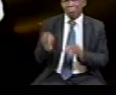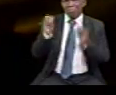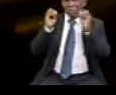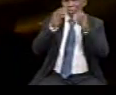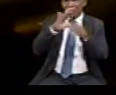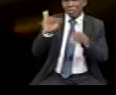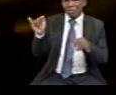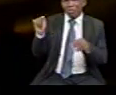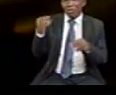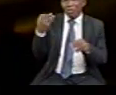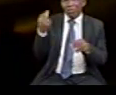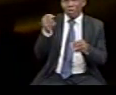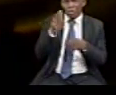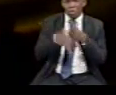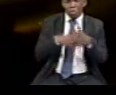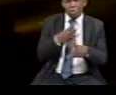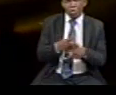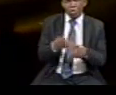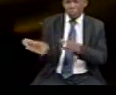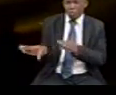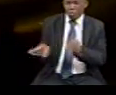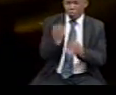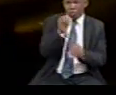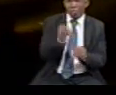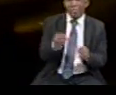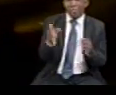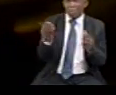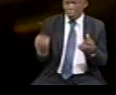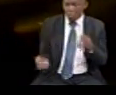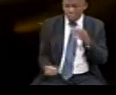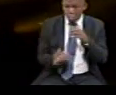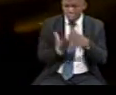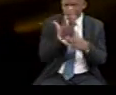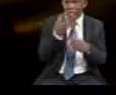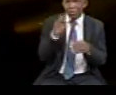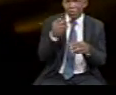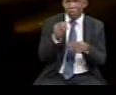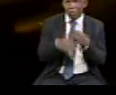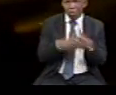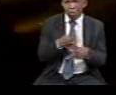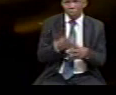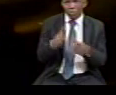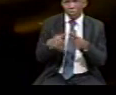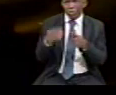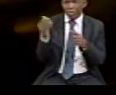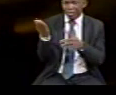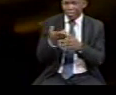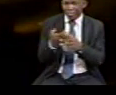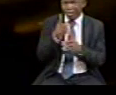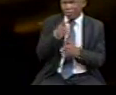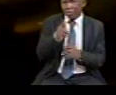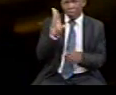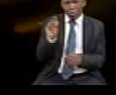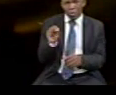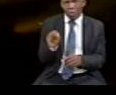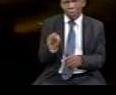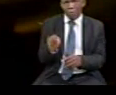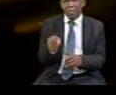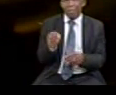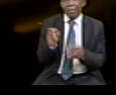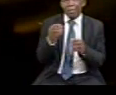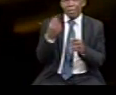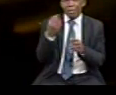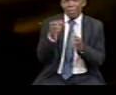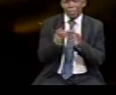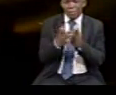world to move you, the new discoveries of the world. Well, now we can see that the Bible is not true. This is not true. No, the Bible is